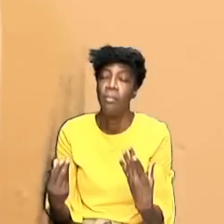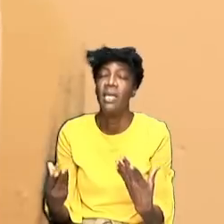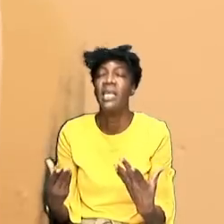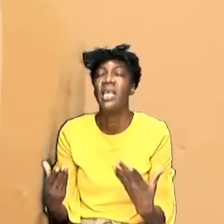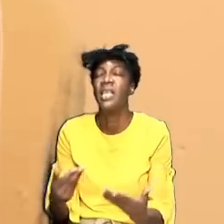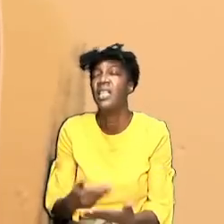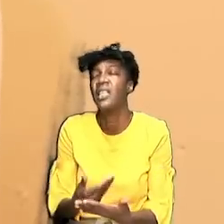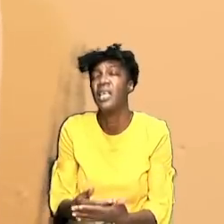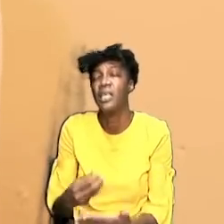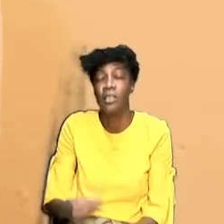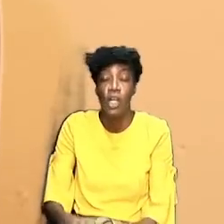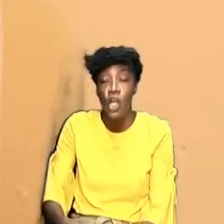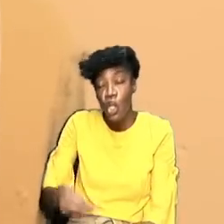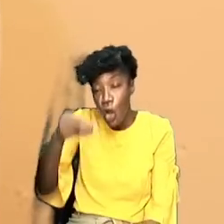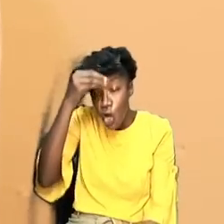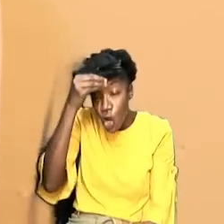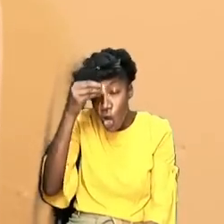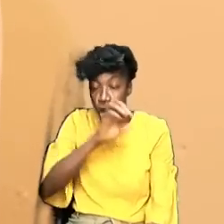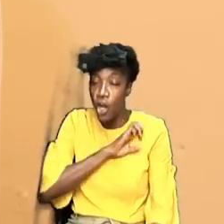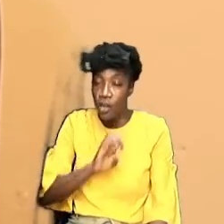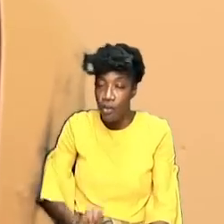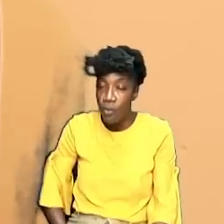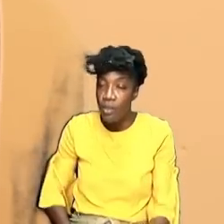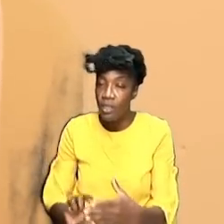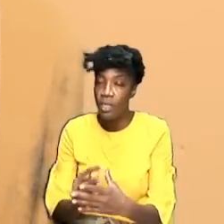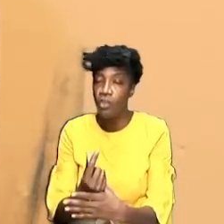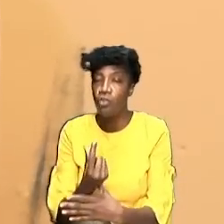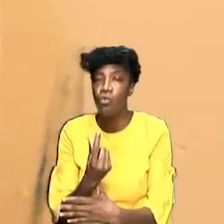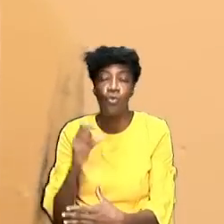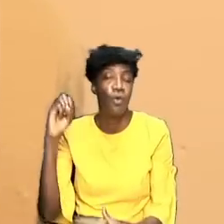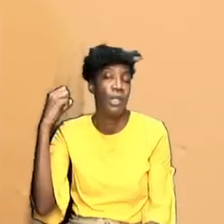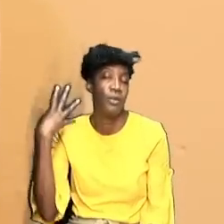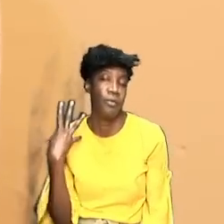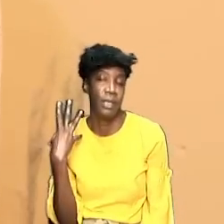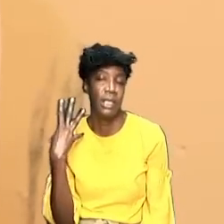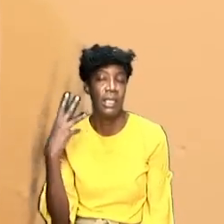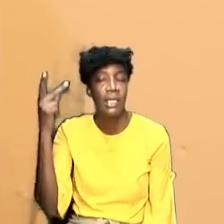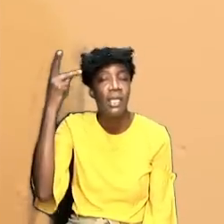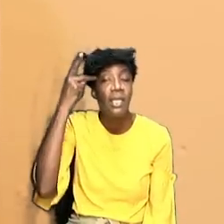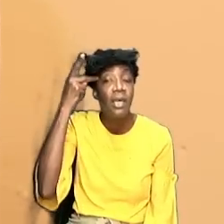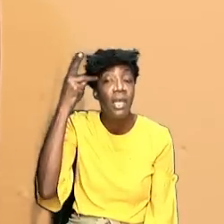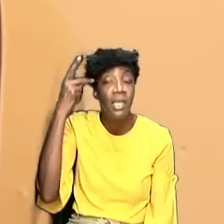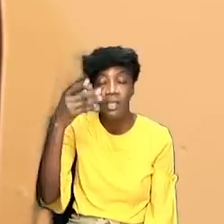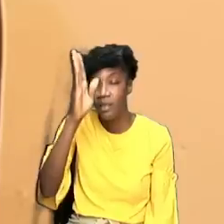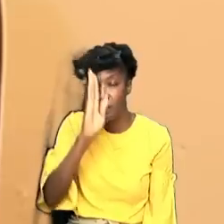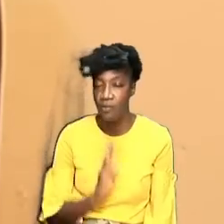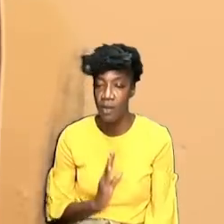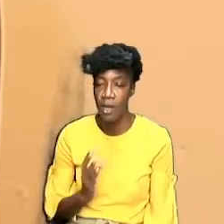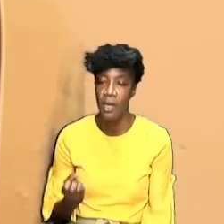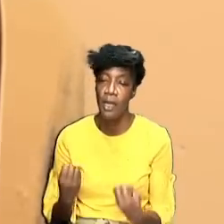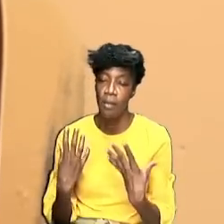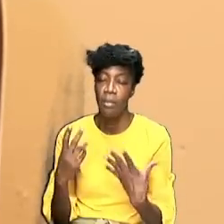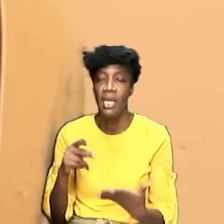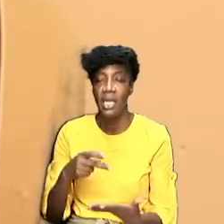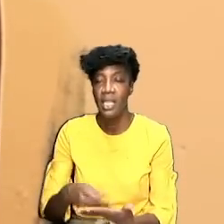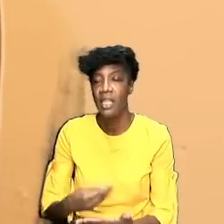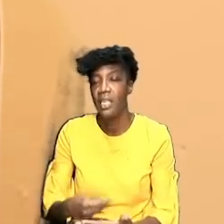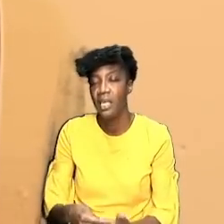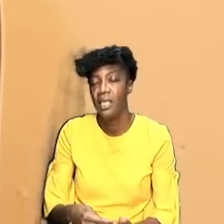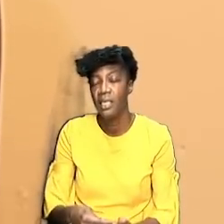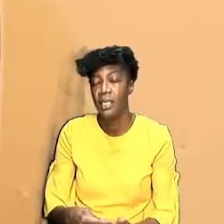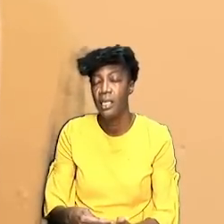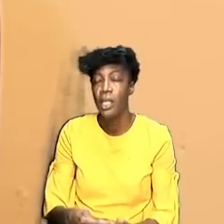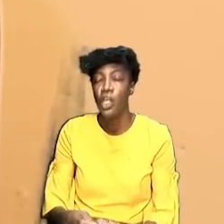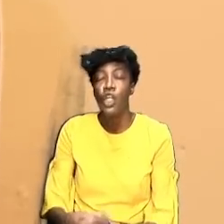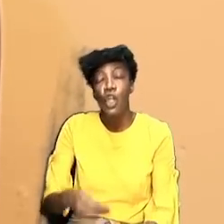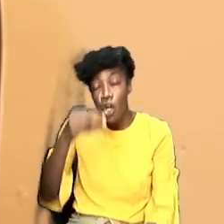learn as Christians as we grow, scripture says, in grace and in the knowledge of God. There are many things we can learn from the armor of